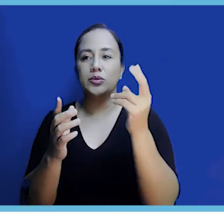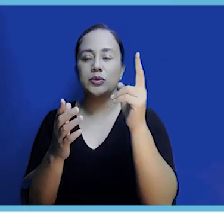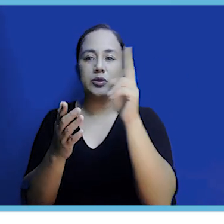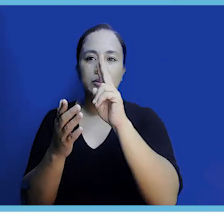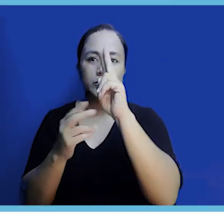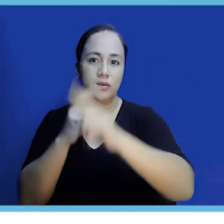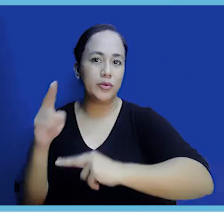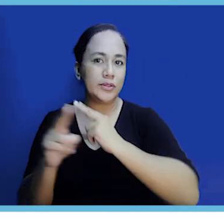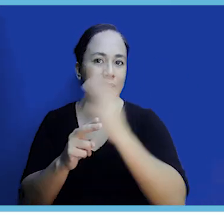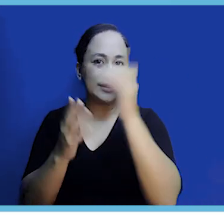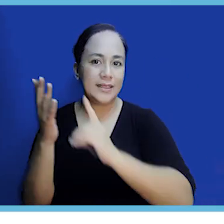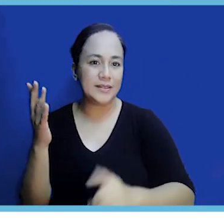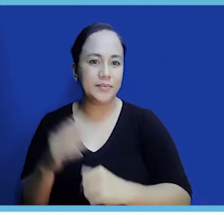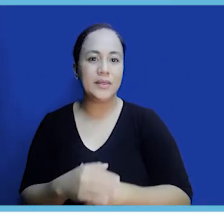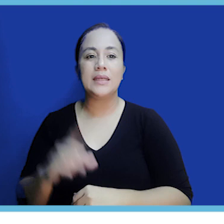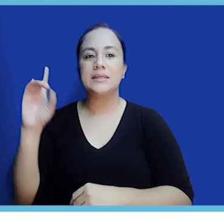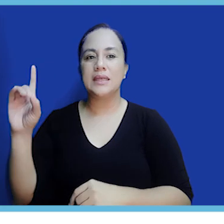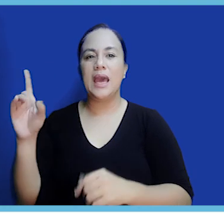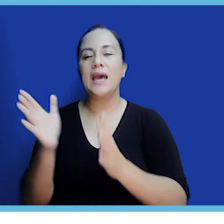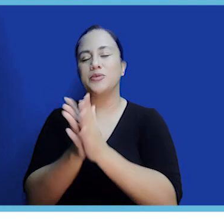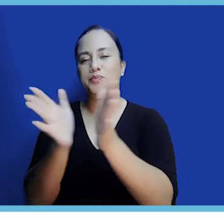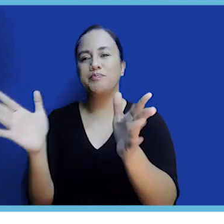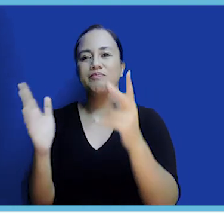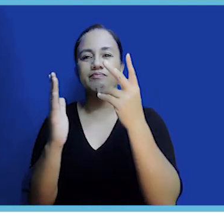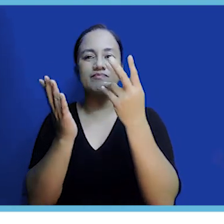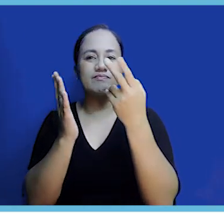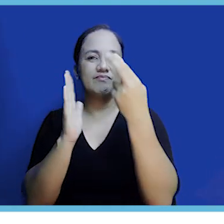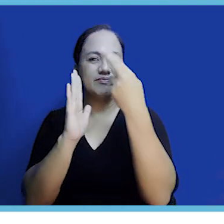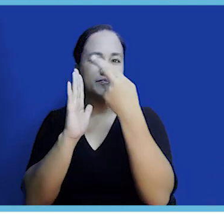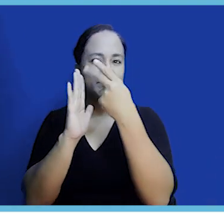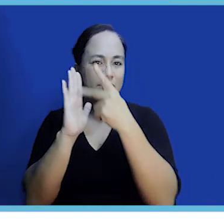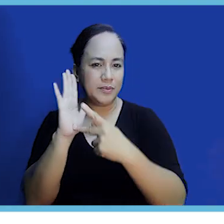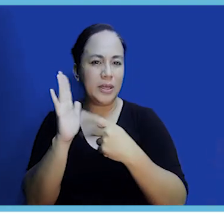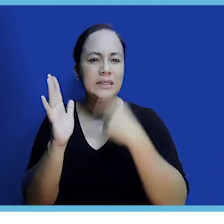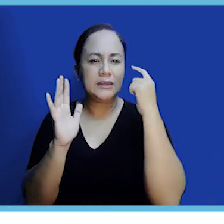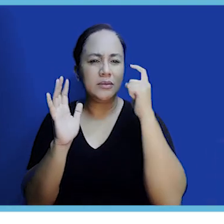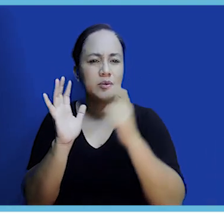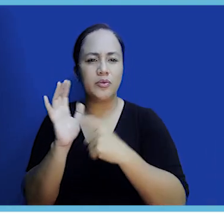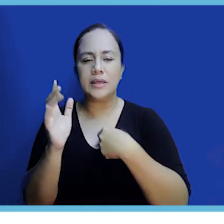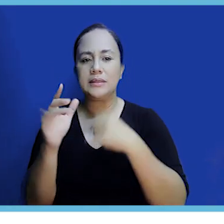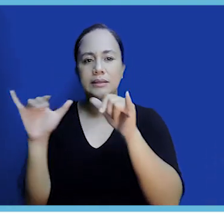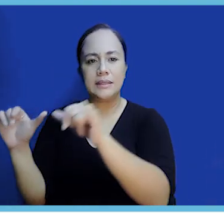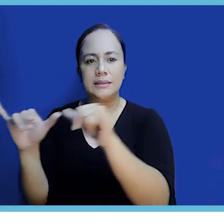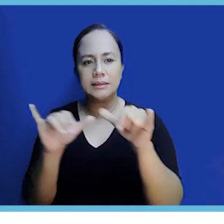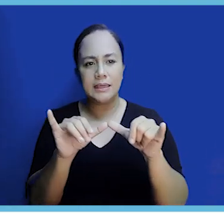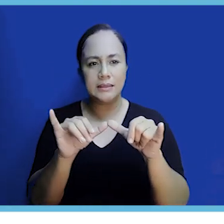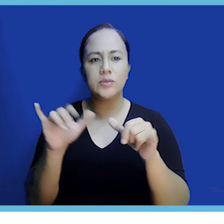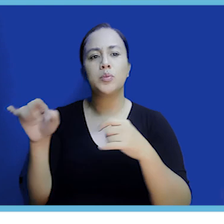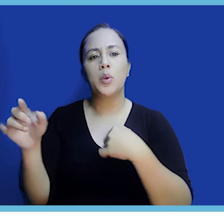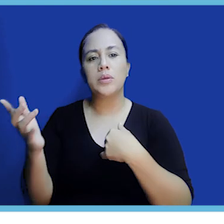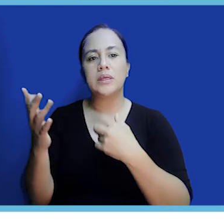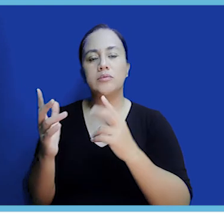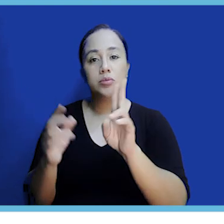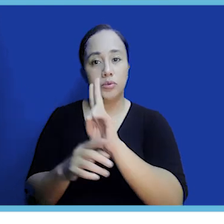accommodation, and universal design. D. General principles. Identify the standards or